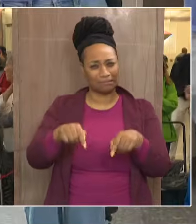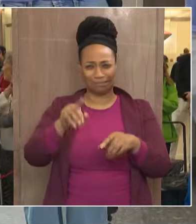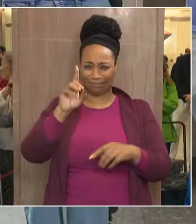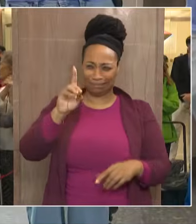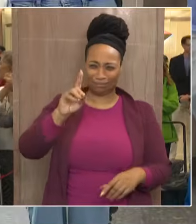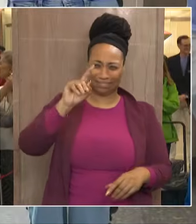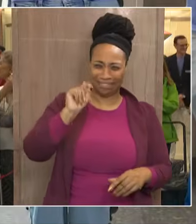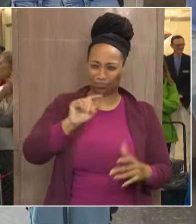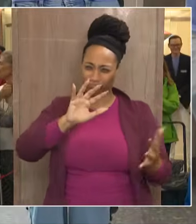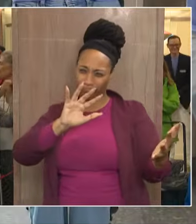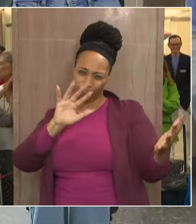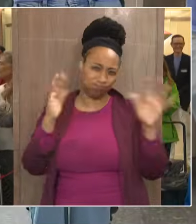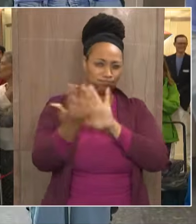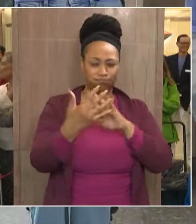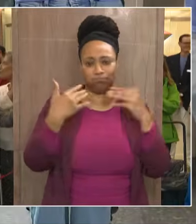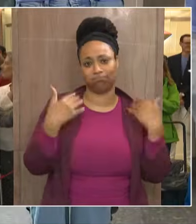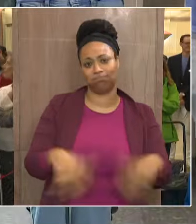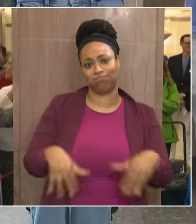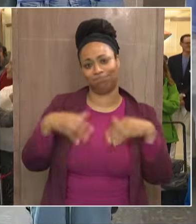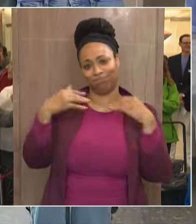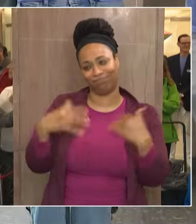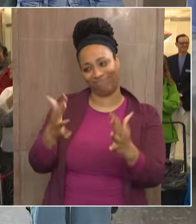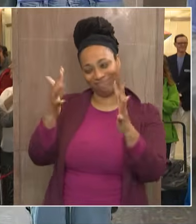that. Yes.